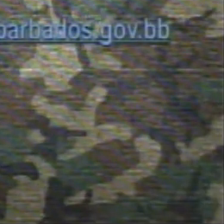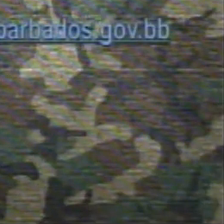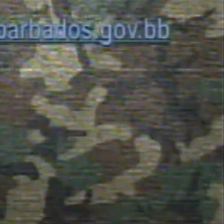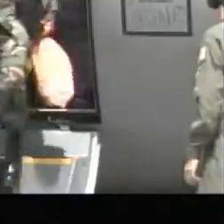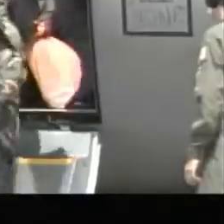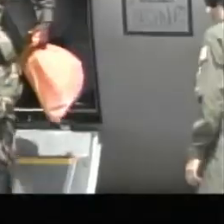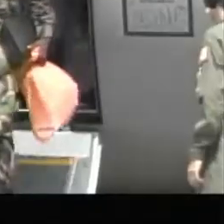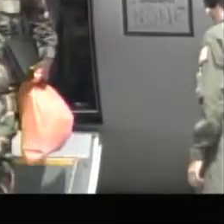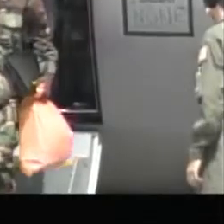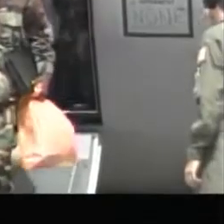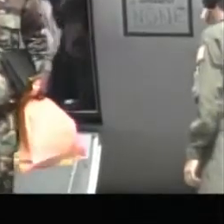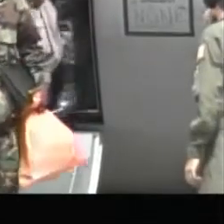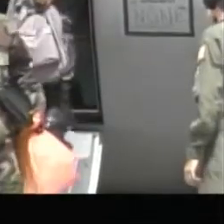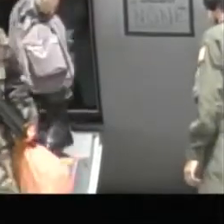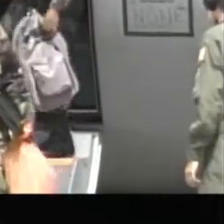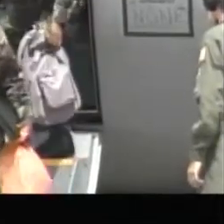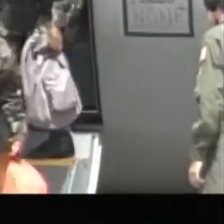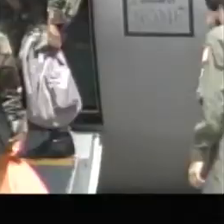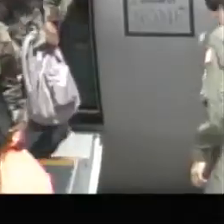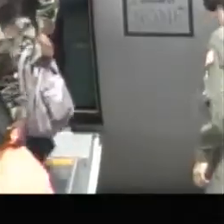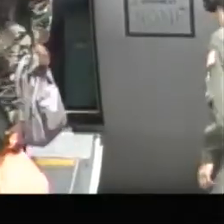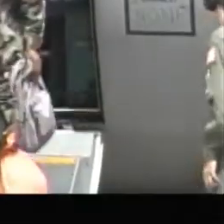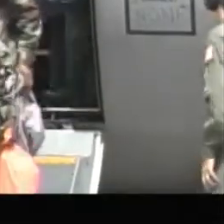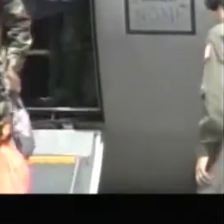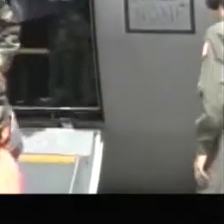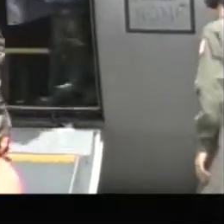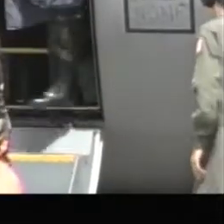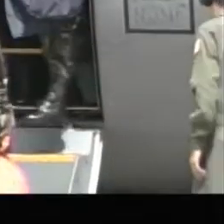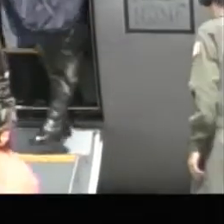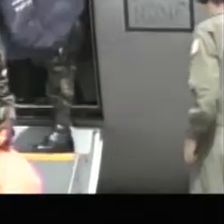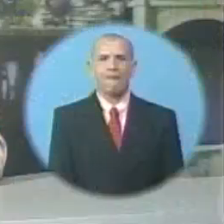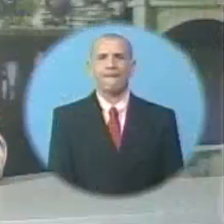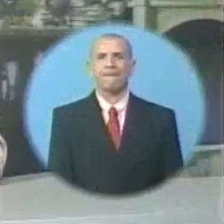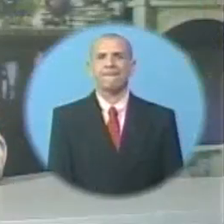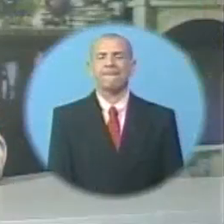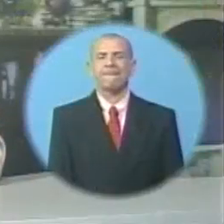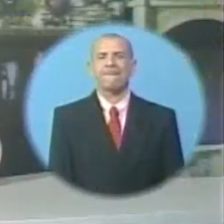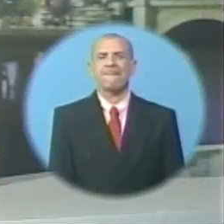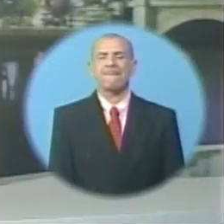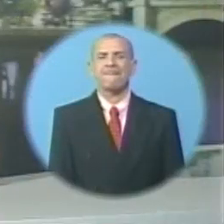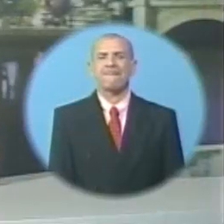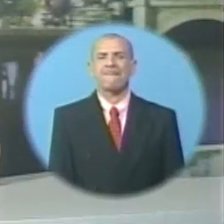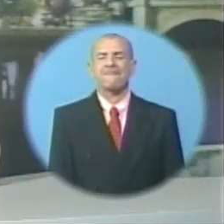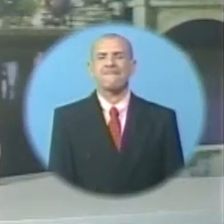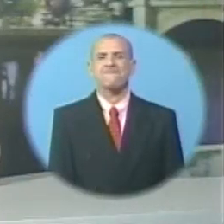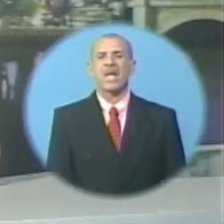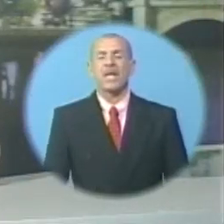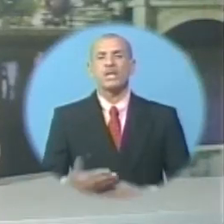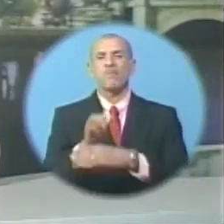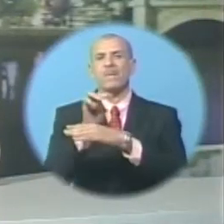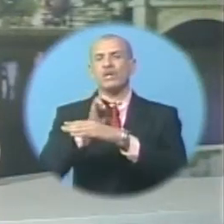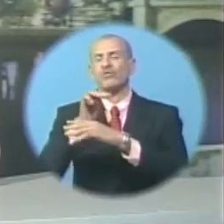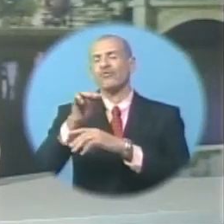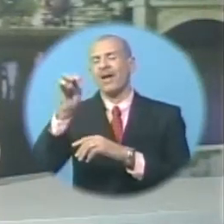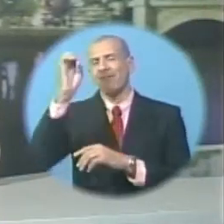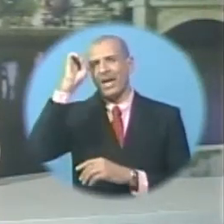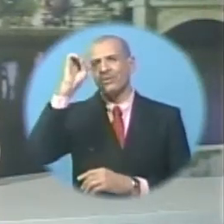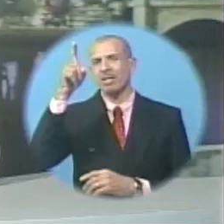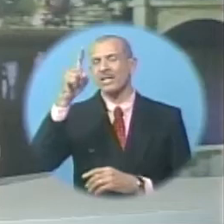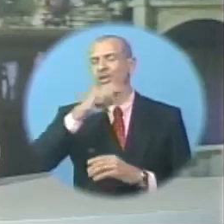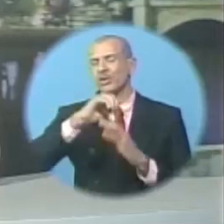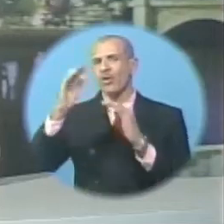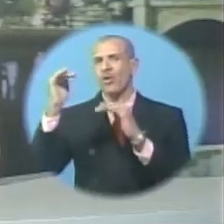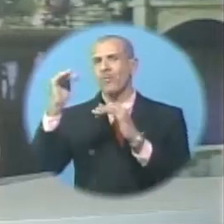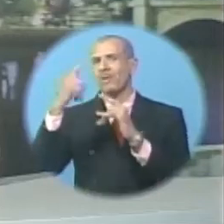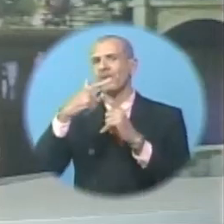exercisetradewinds2017.barbados.gov.bb. Kareem Smith, CBC News. Thanks, Kareem. The Ministry of Education is hoping for